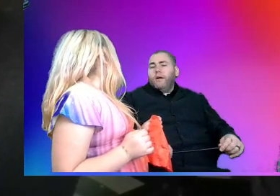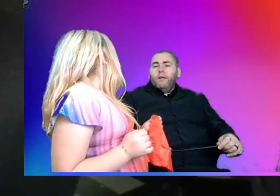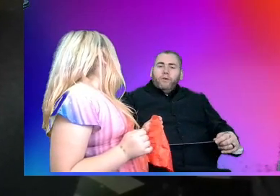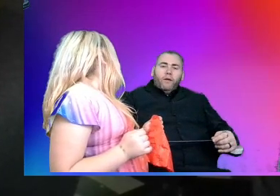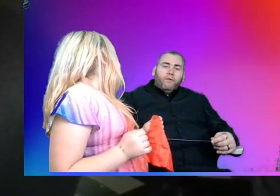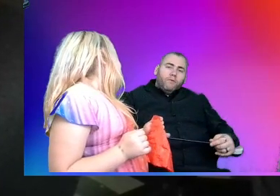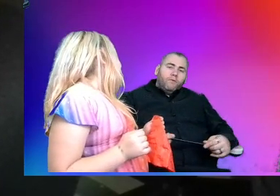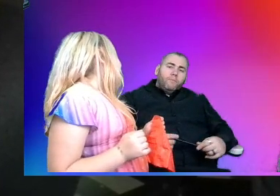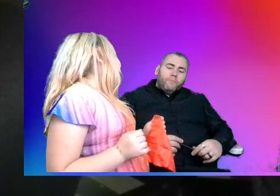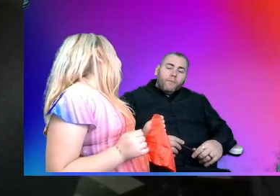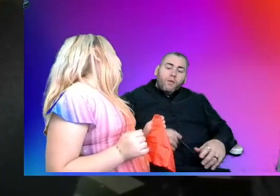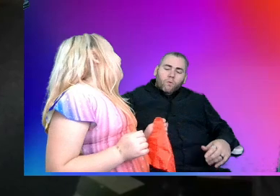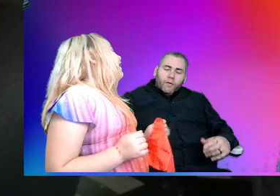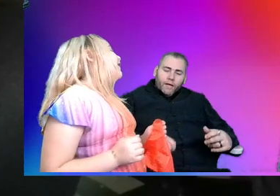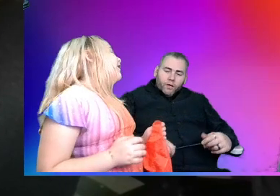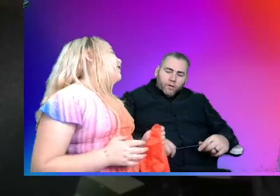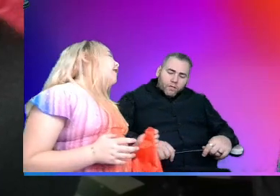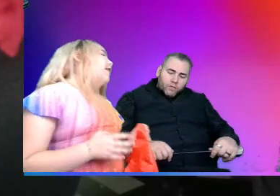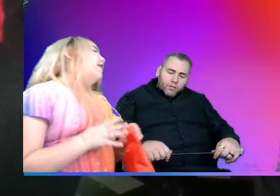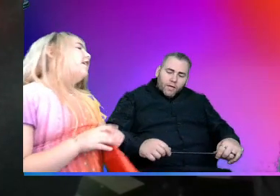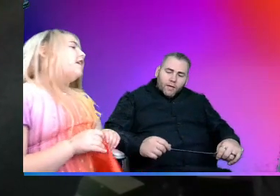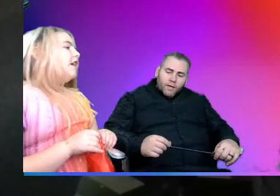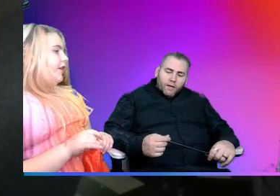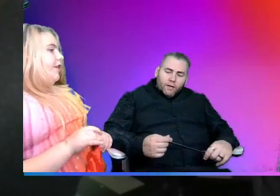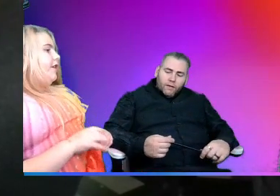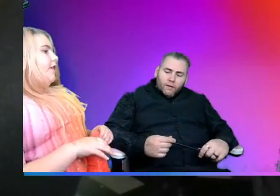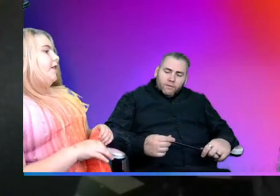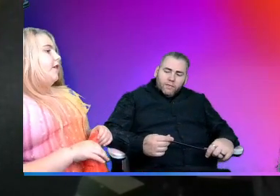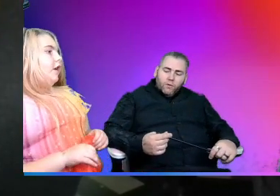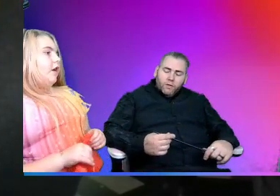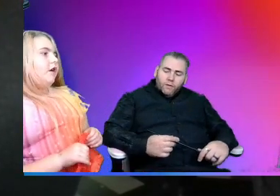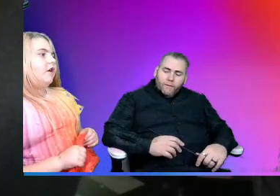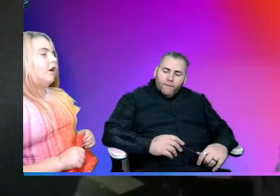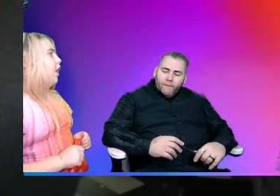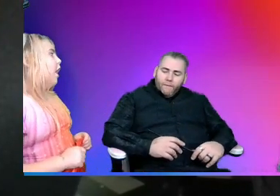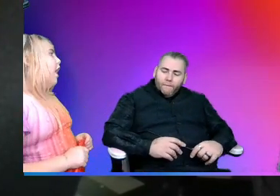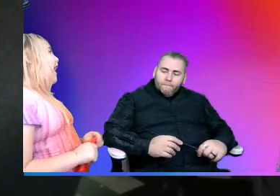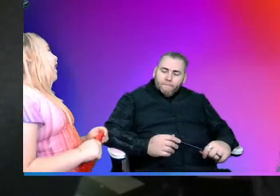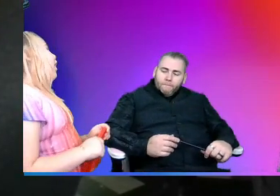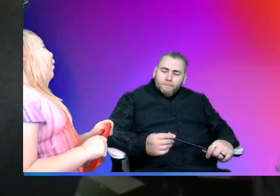a little toddler now. So what do you got here? This is just a silk?